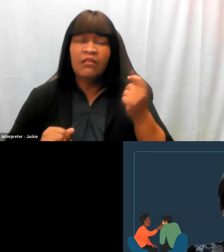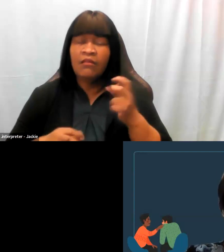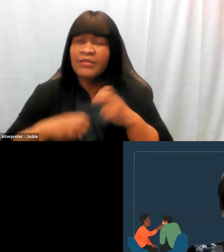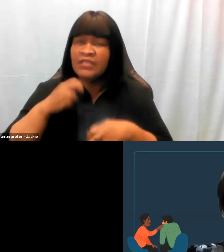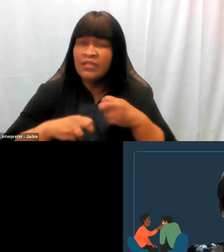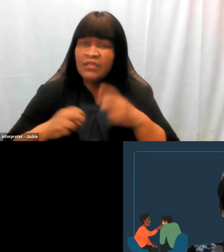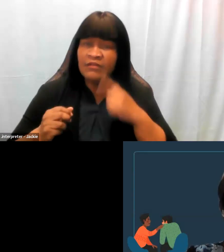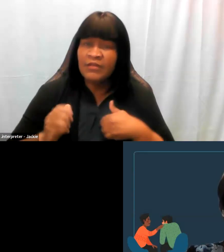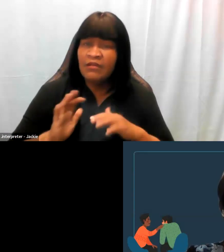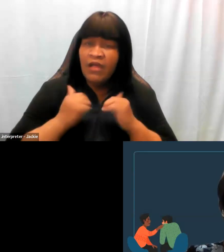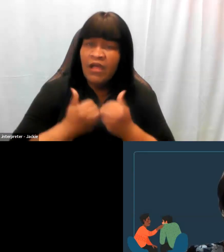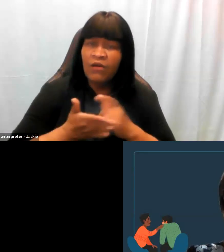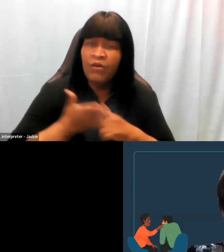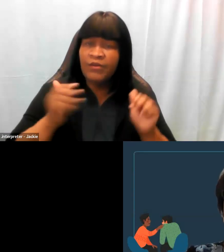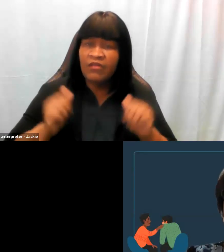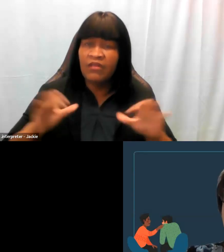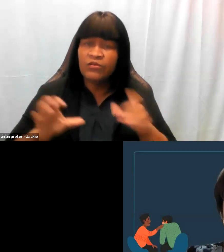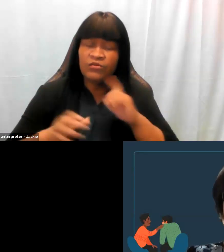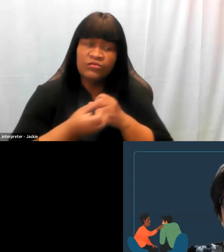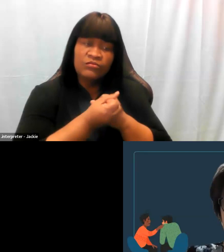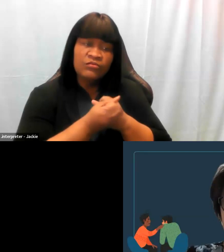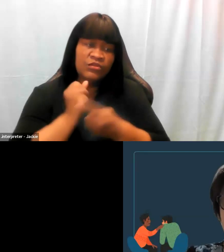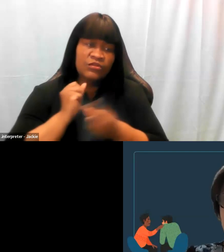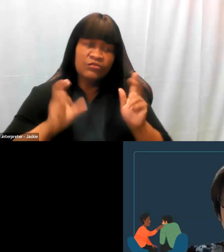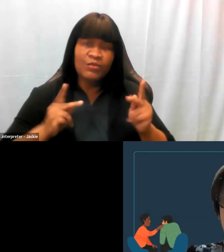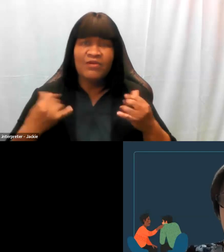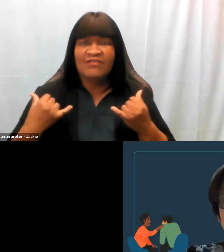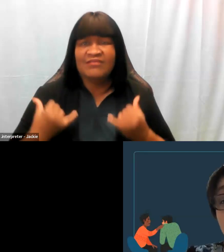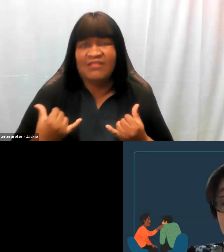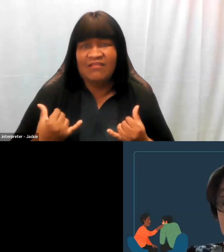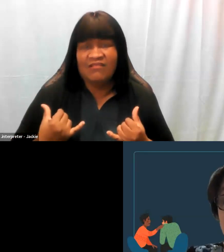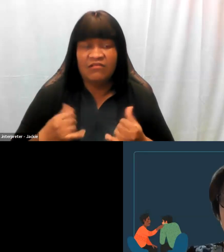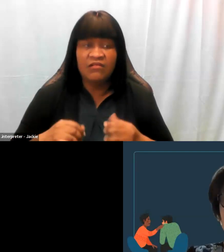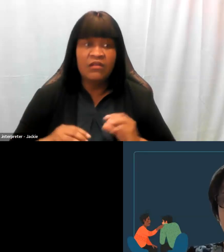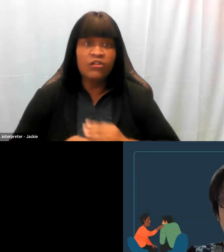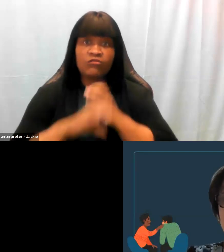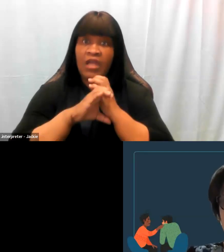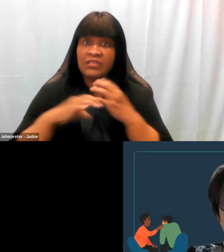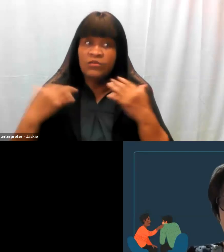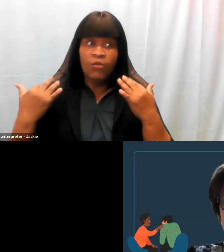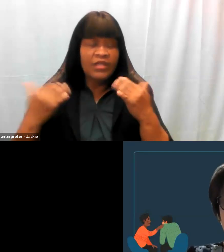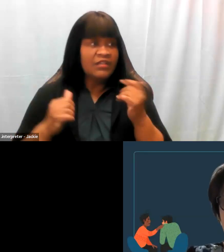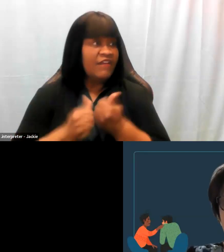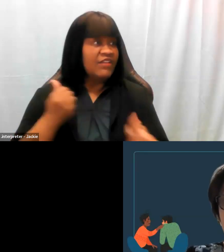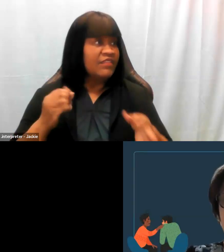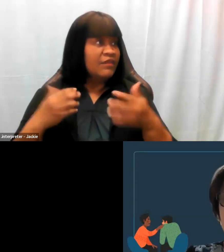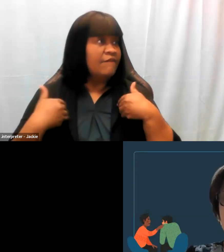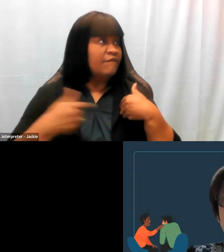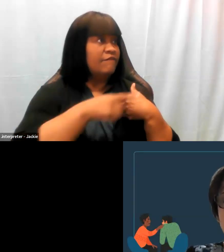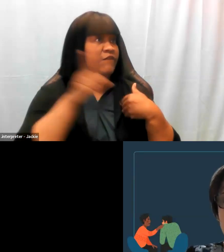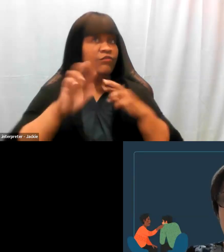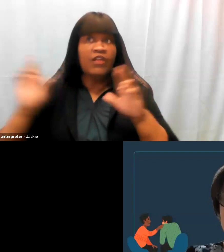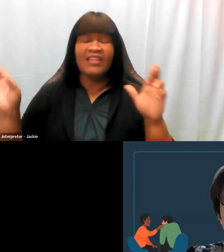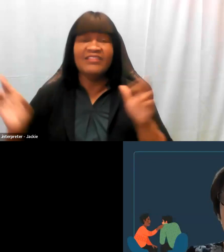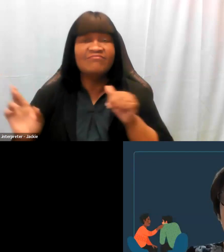to what we are or can do to support people now. Crises don't wait till everything is in place. So